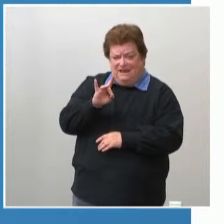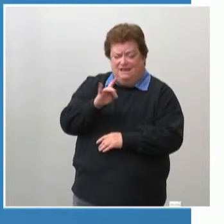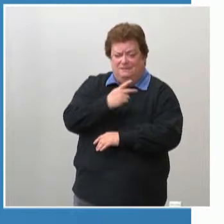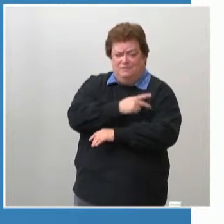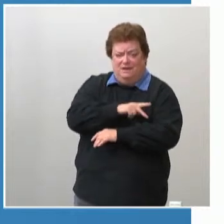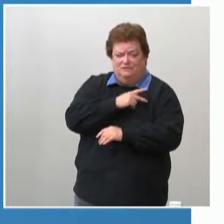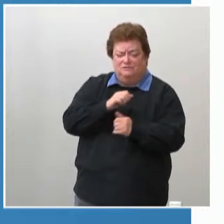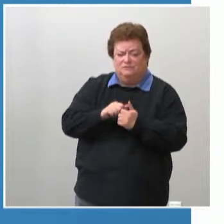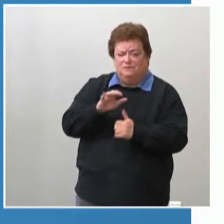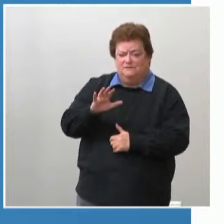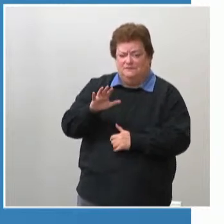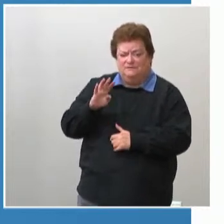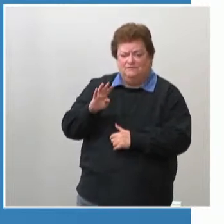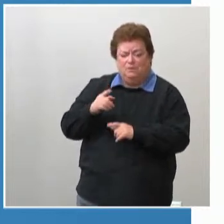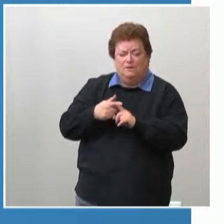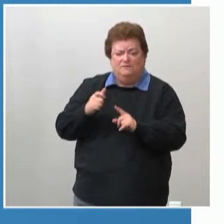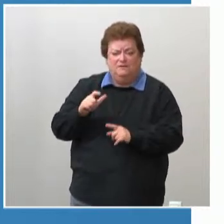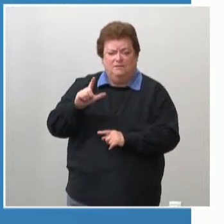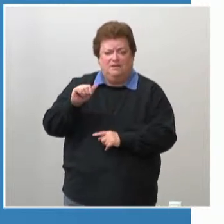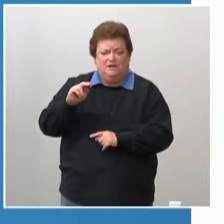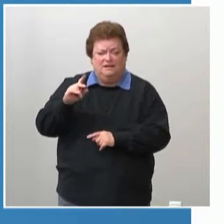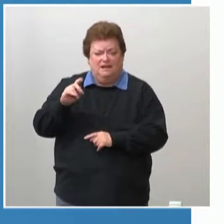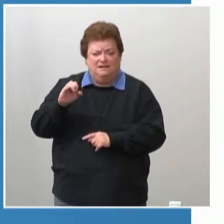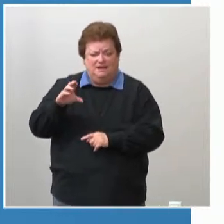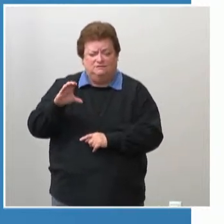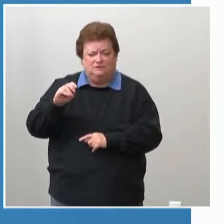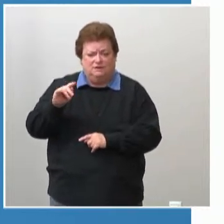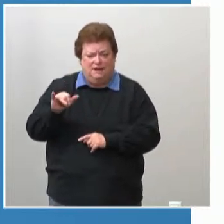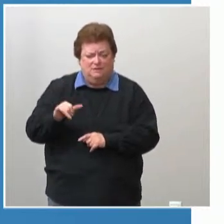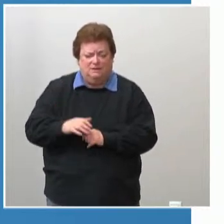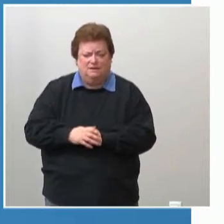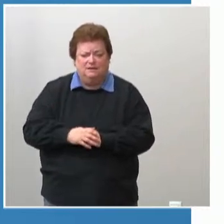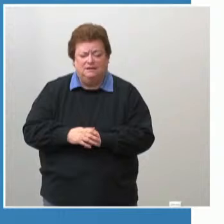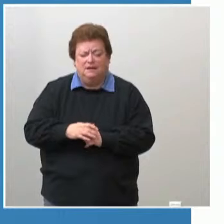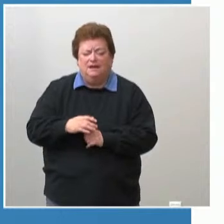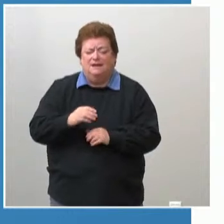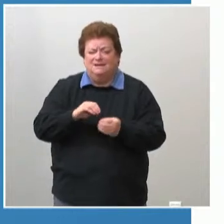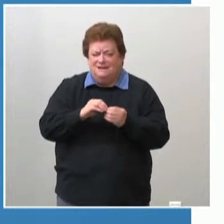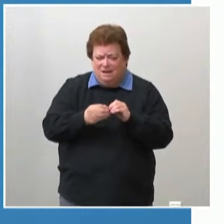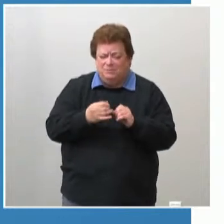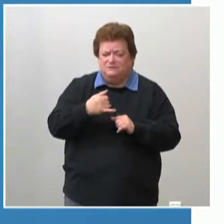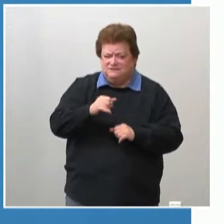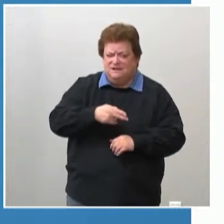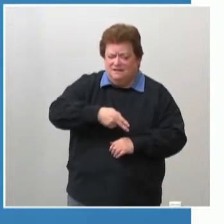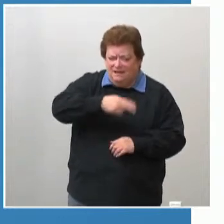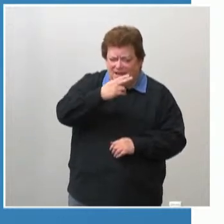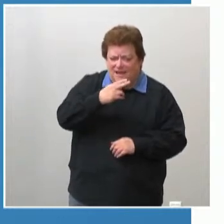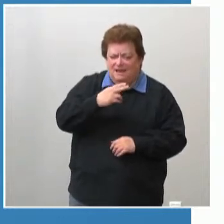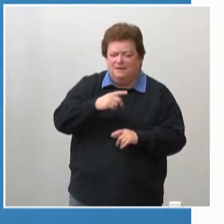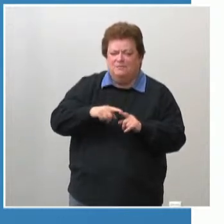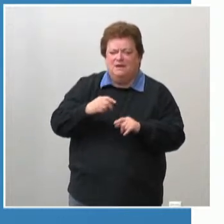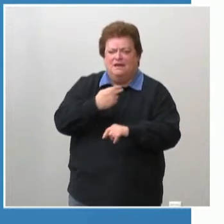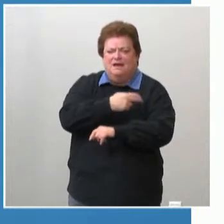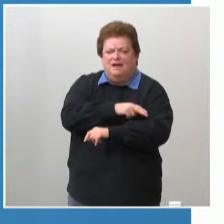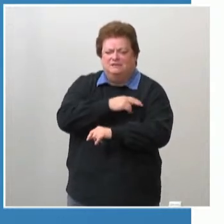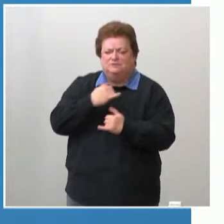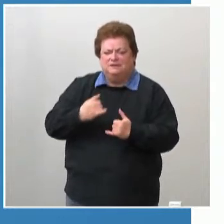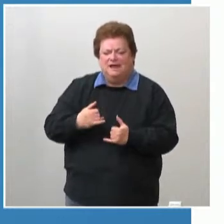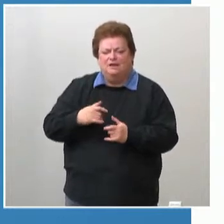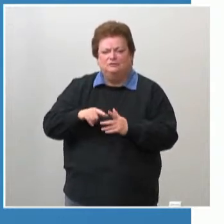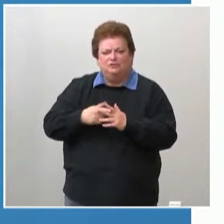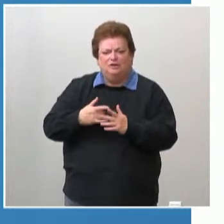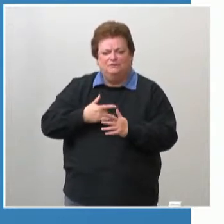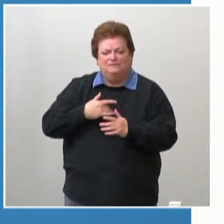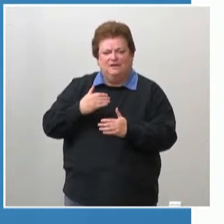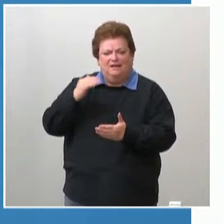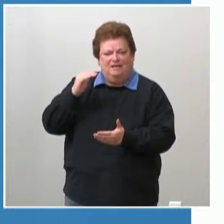with 54 from Lancaster County. While patient count is still high, our hospitals are finally starting to feel less